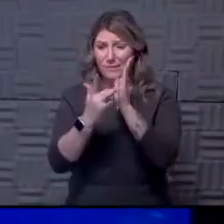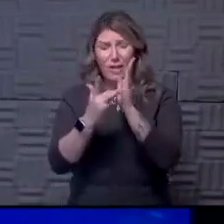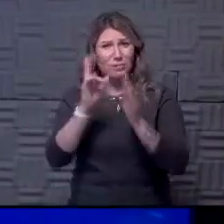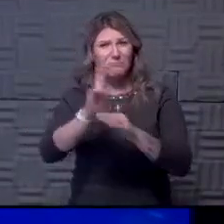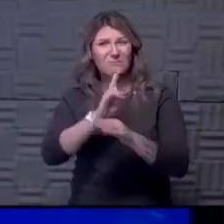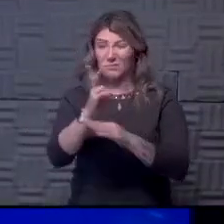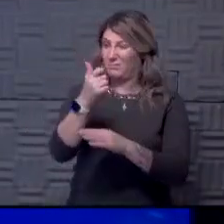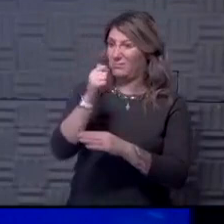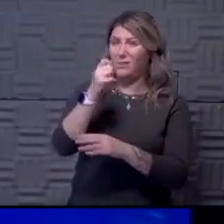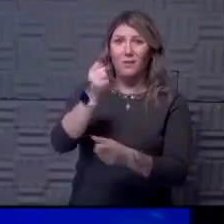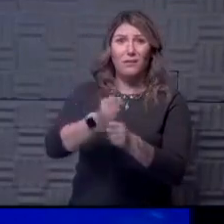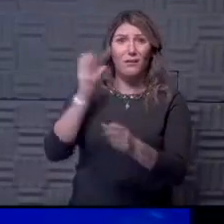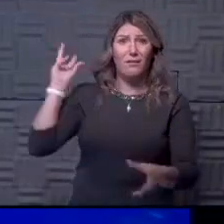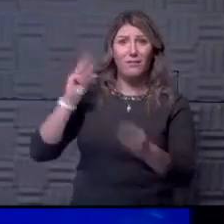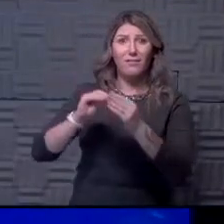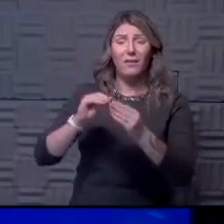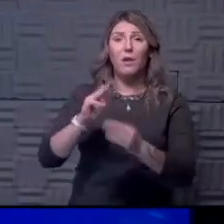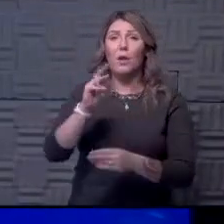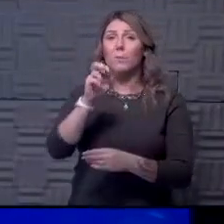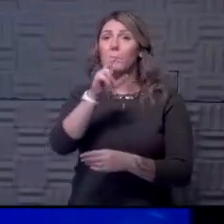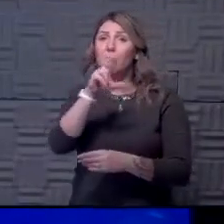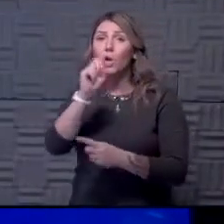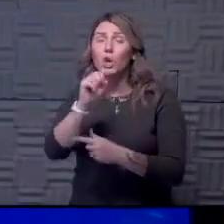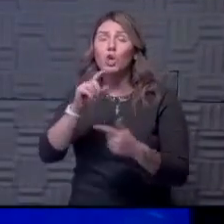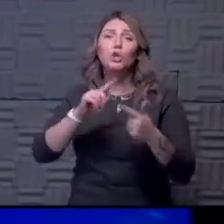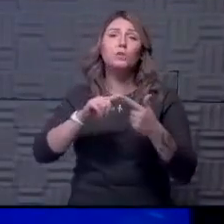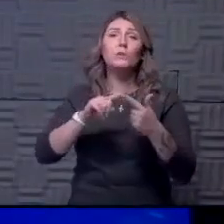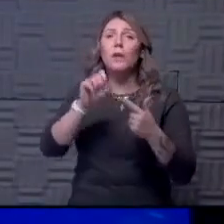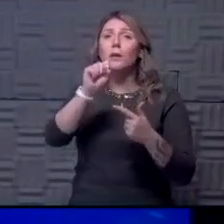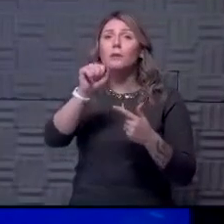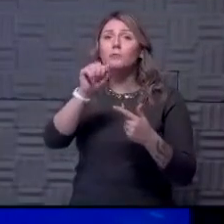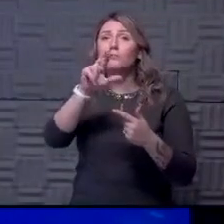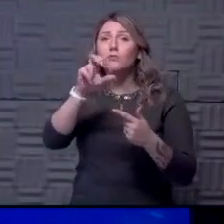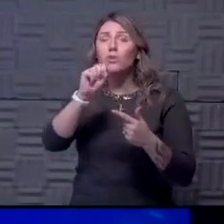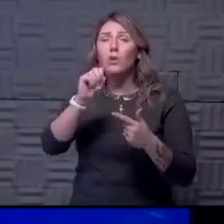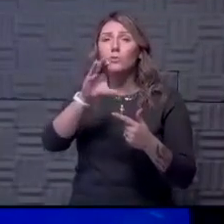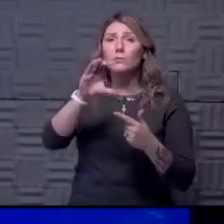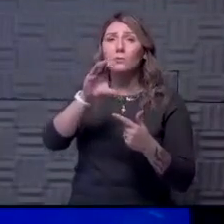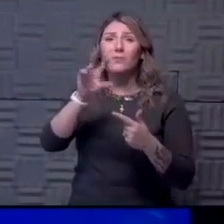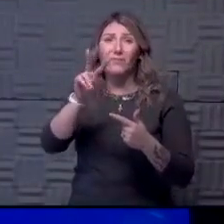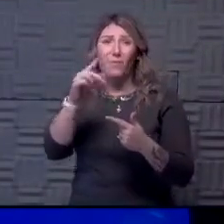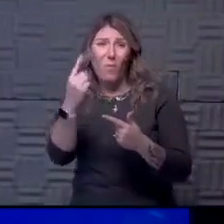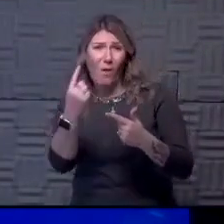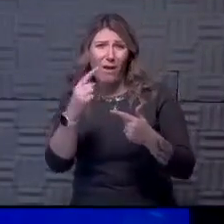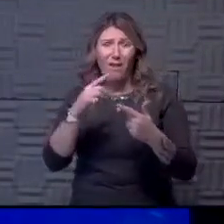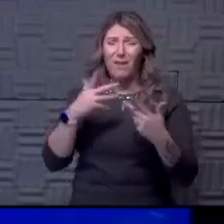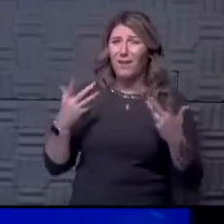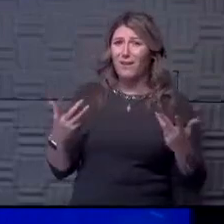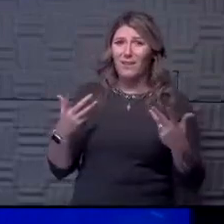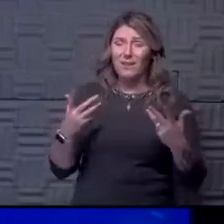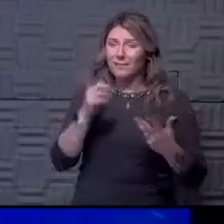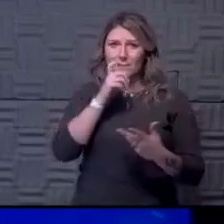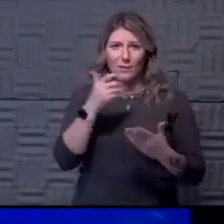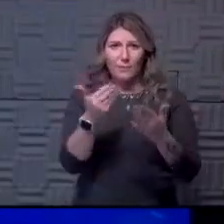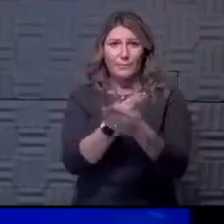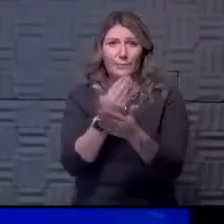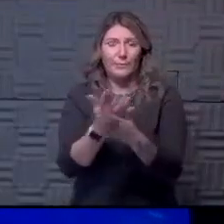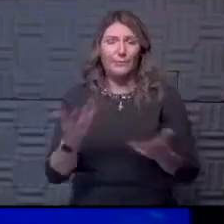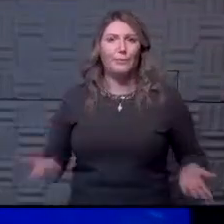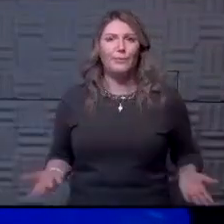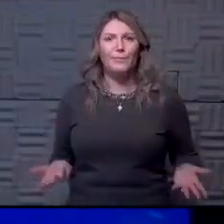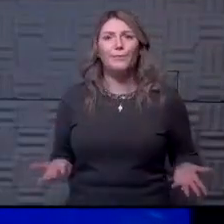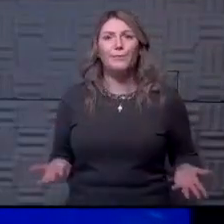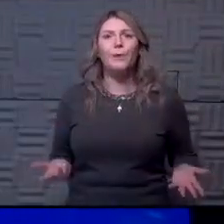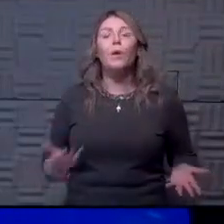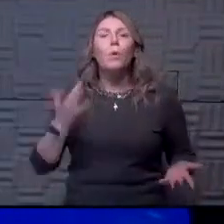with MERS and with SARS-CoV-1. So this isn't really new. It's